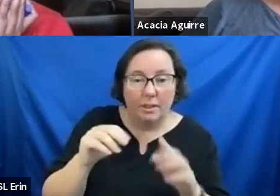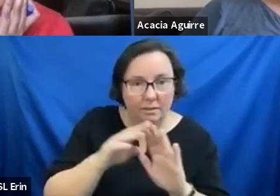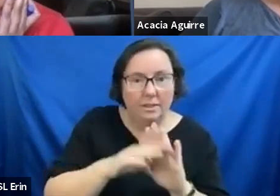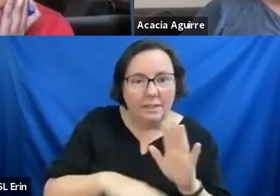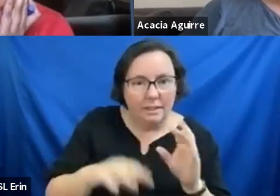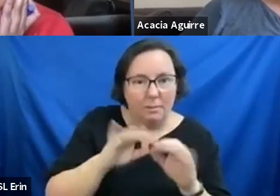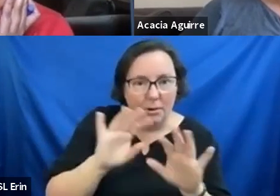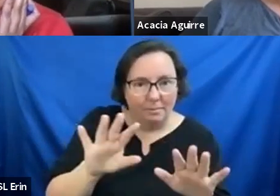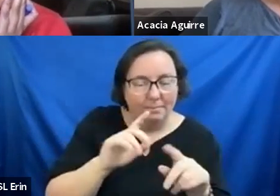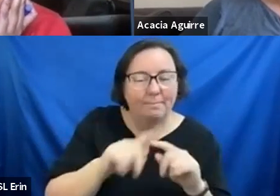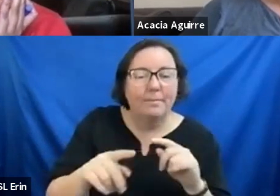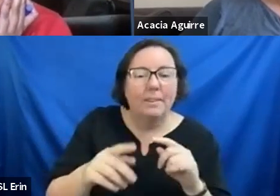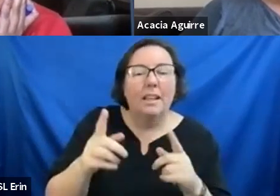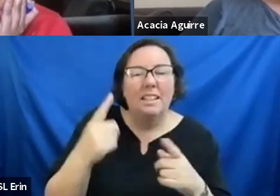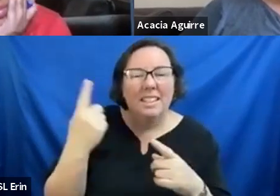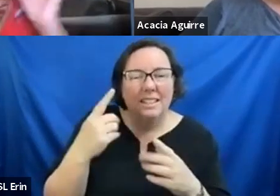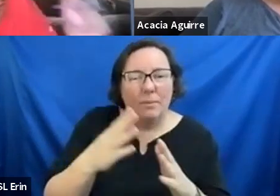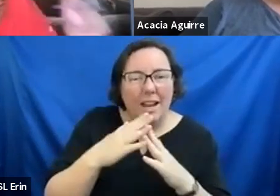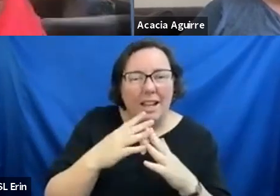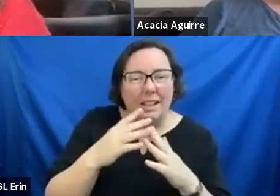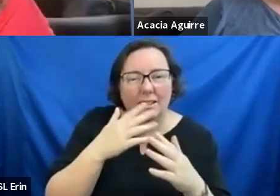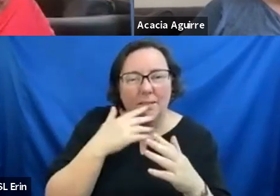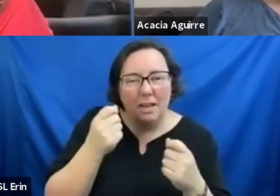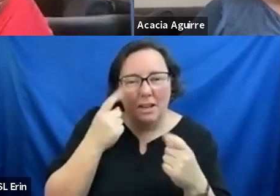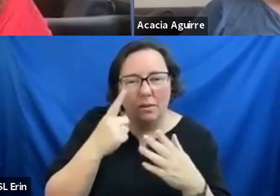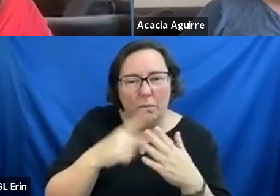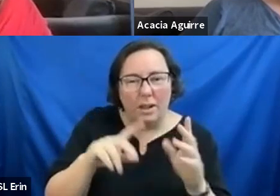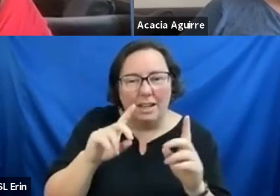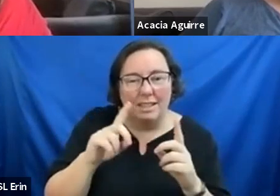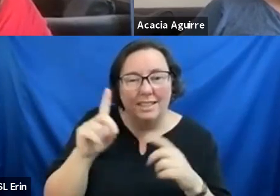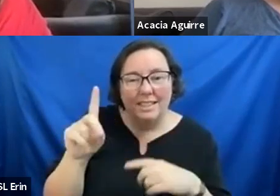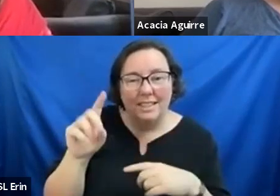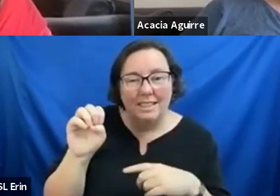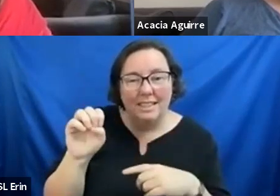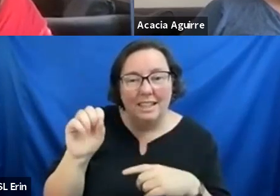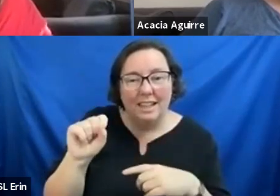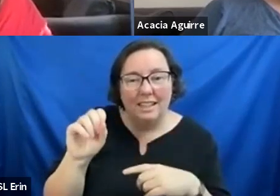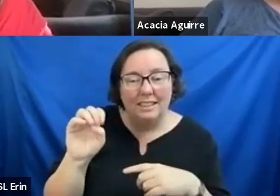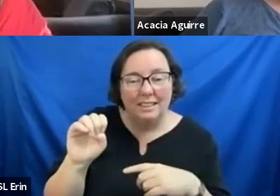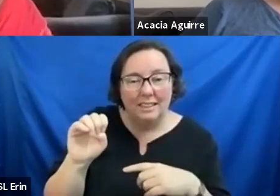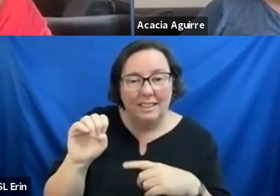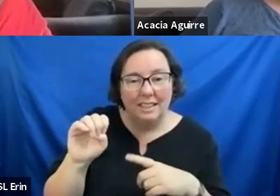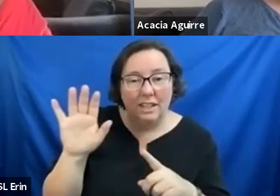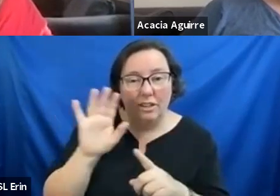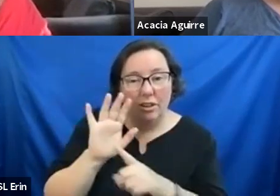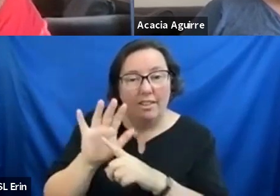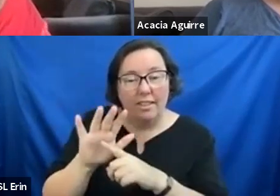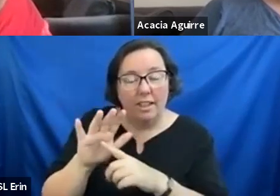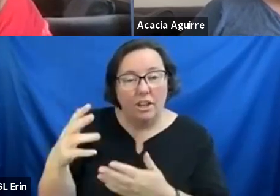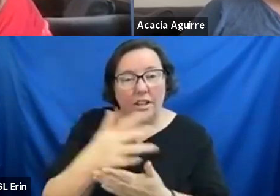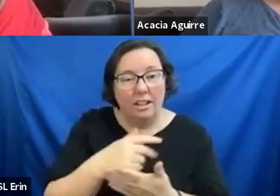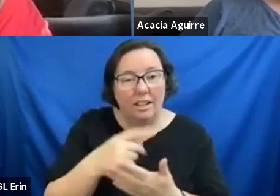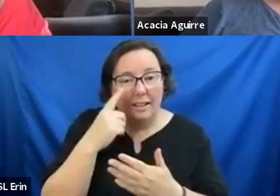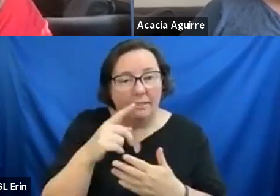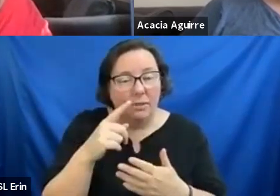There was a request to better understand what the Department of Elementary and Secondary Education collects on data